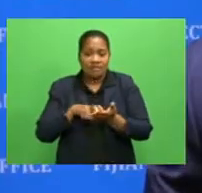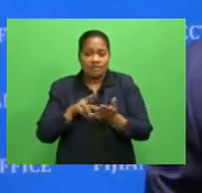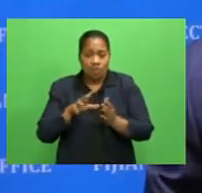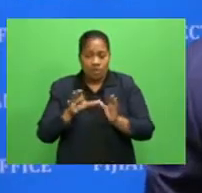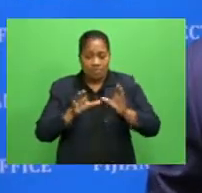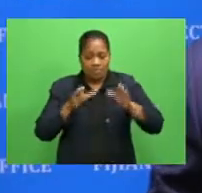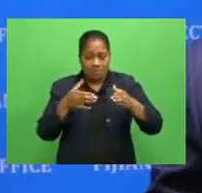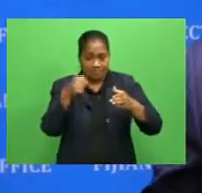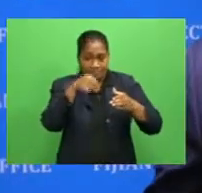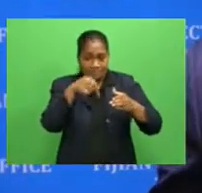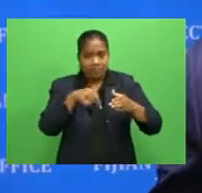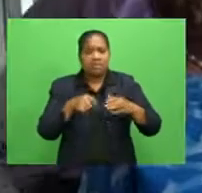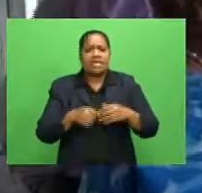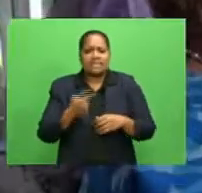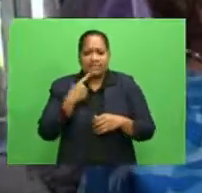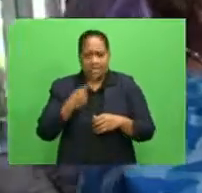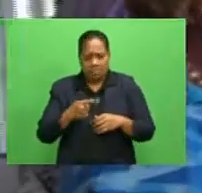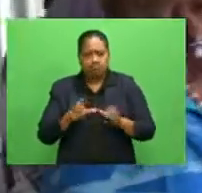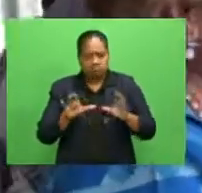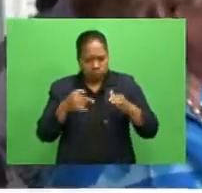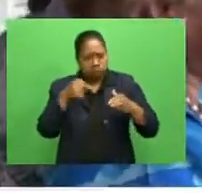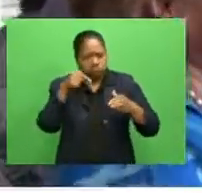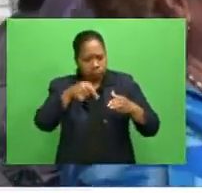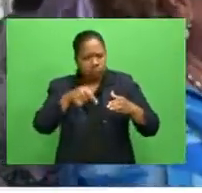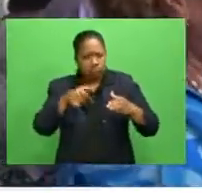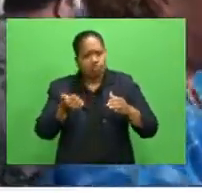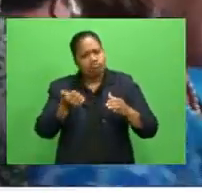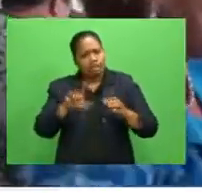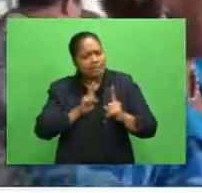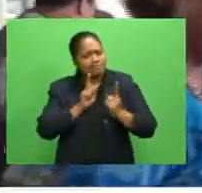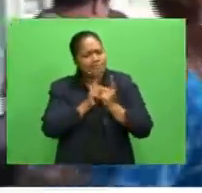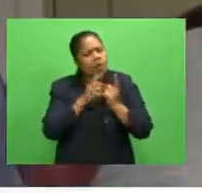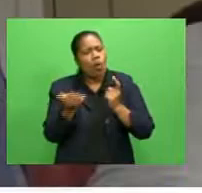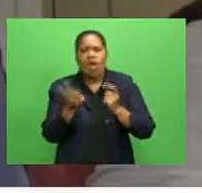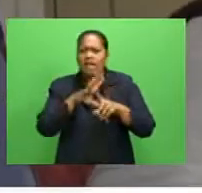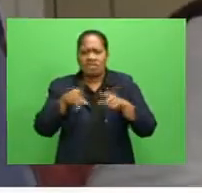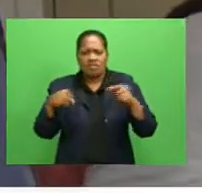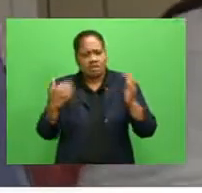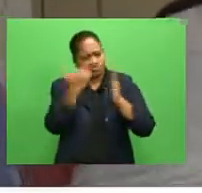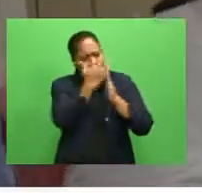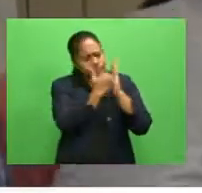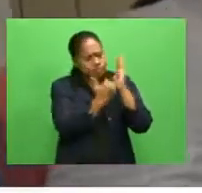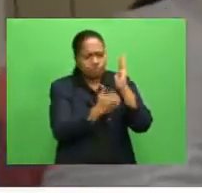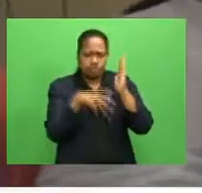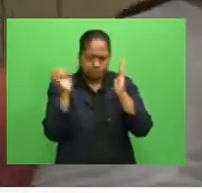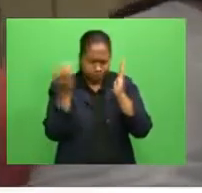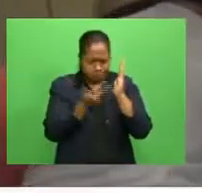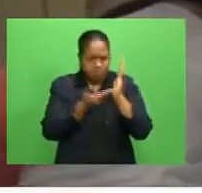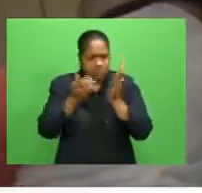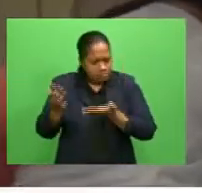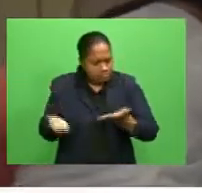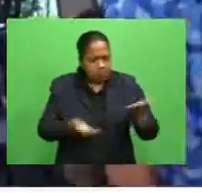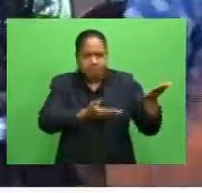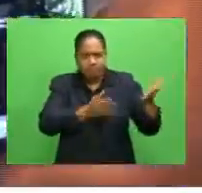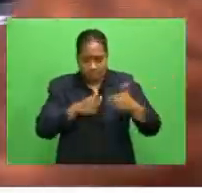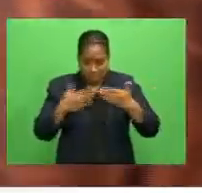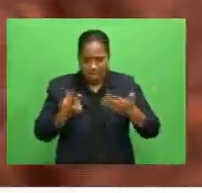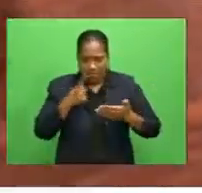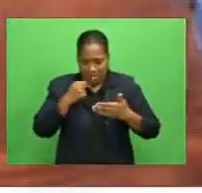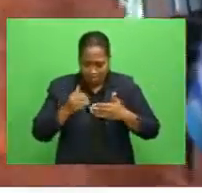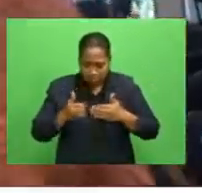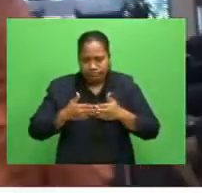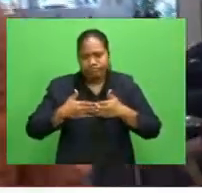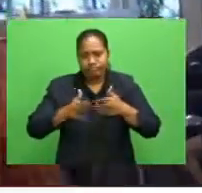Mohammed Saneem says the party has complied with all requirements and can now operate as a political entity. Party